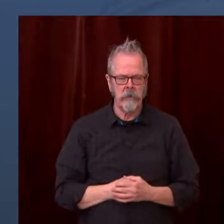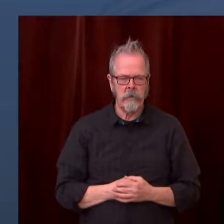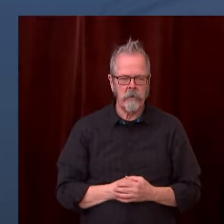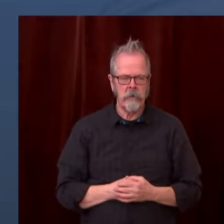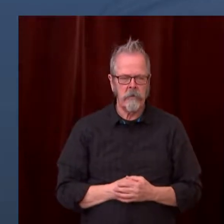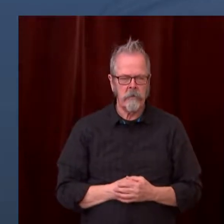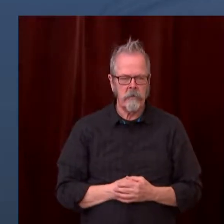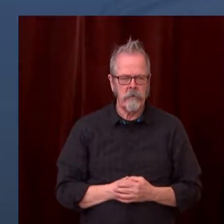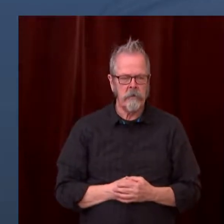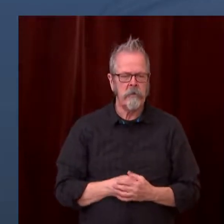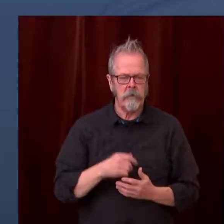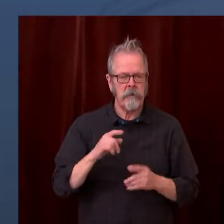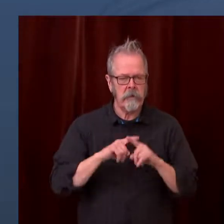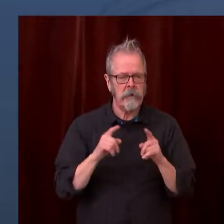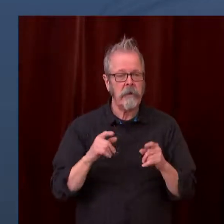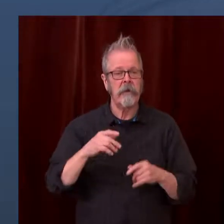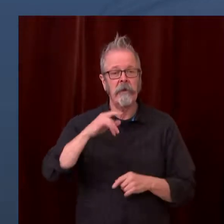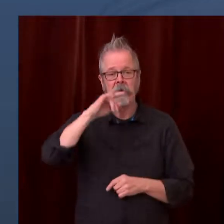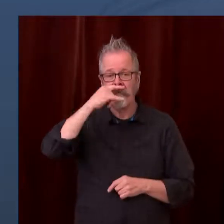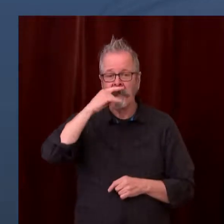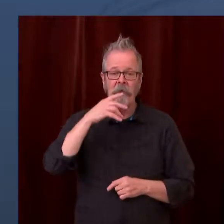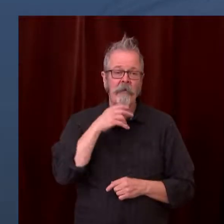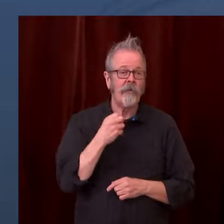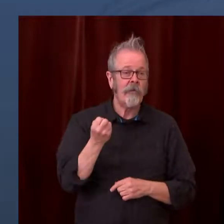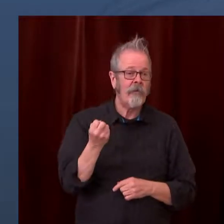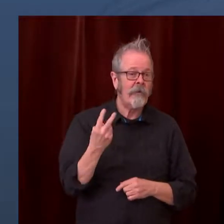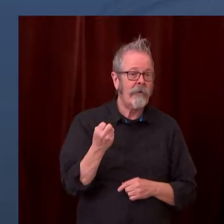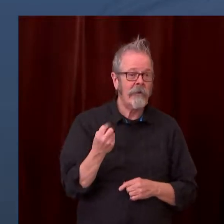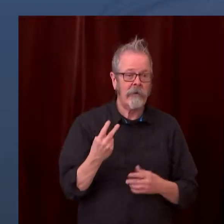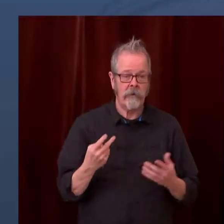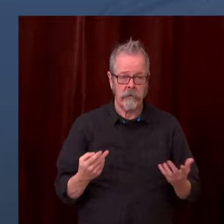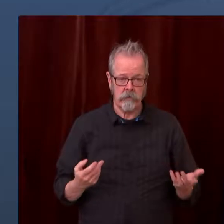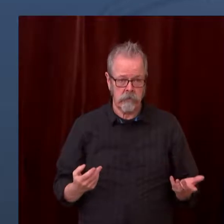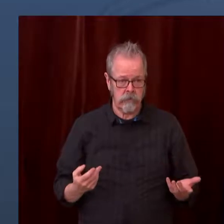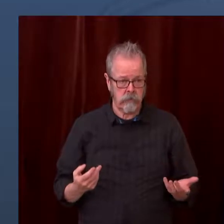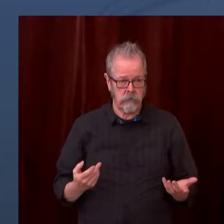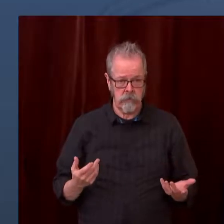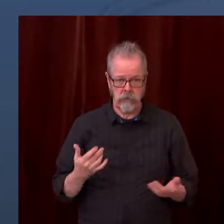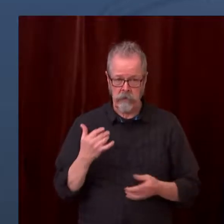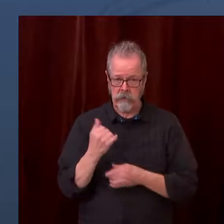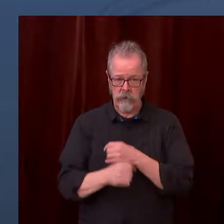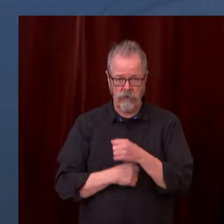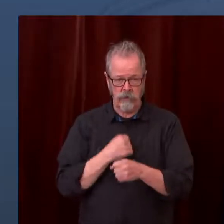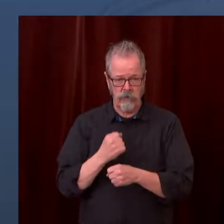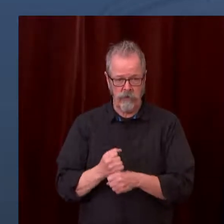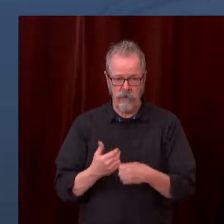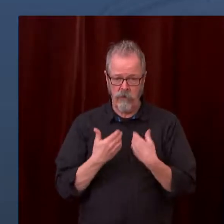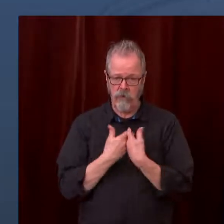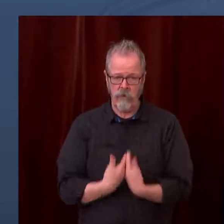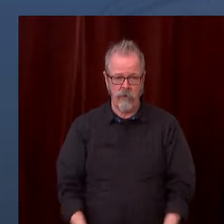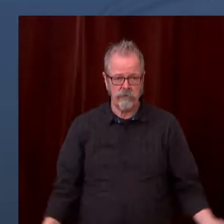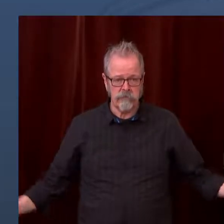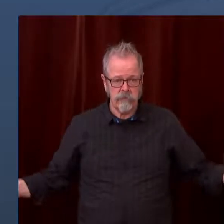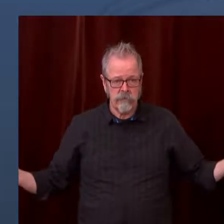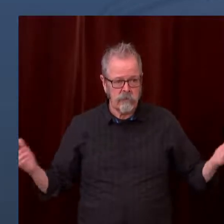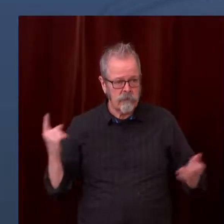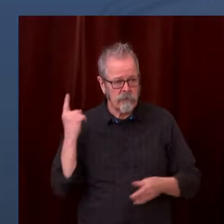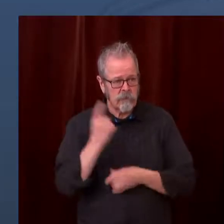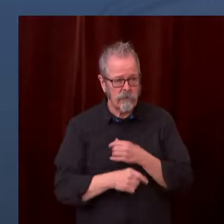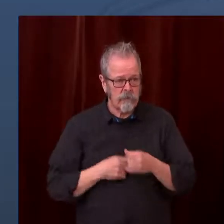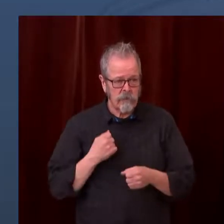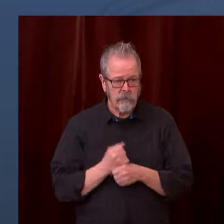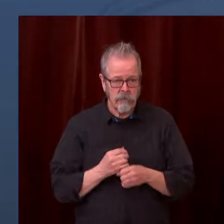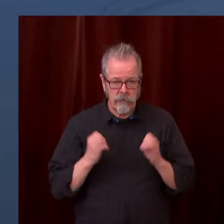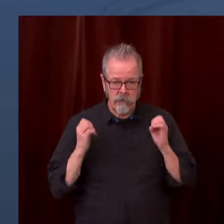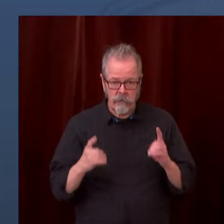some things to remediate some of the learning loss that these children have suffered. But it's better not to lose it in the first place. So